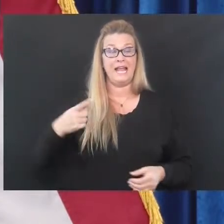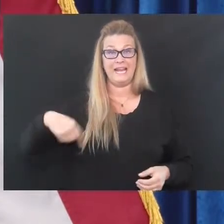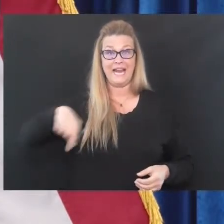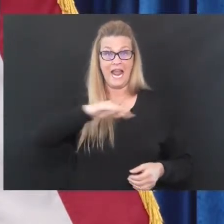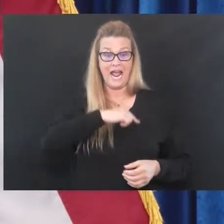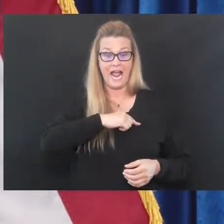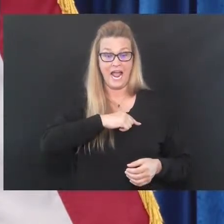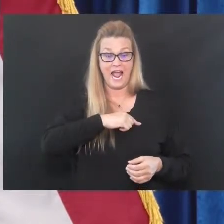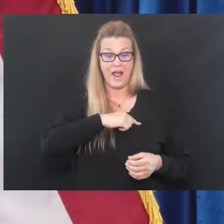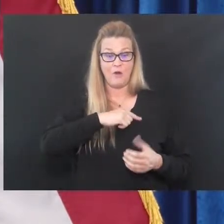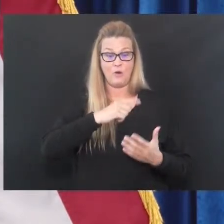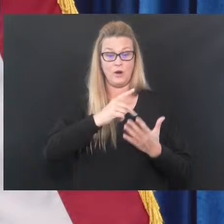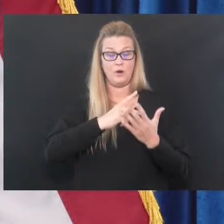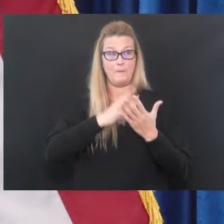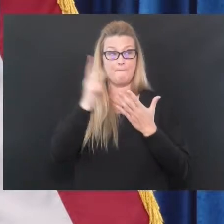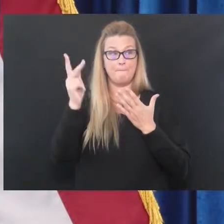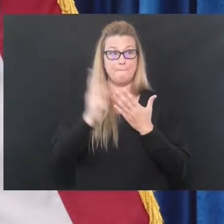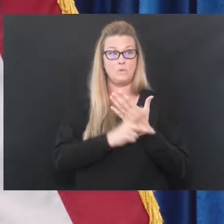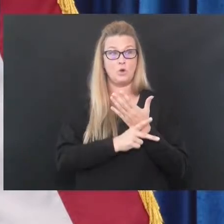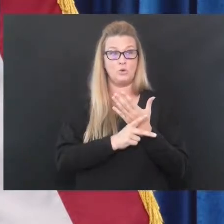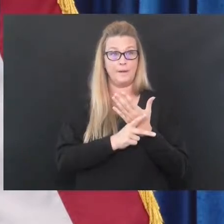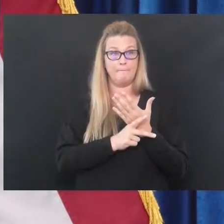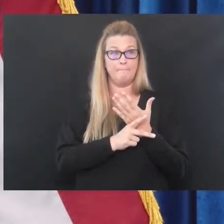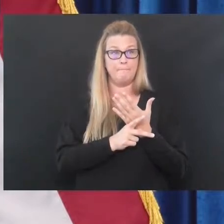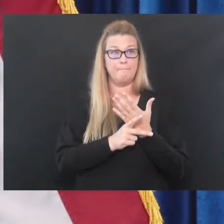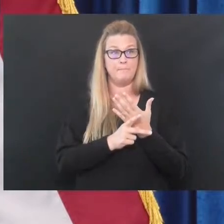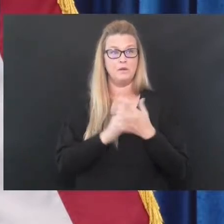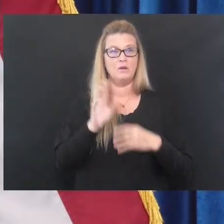have something to wipe with, you know.